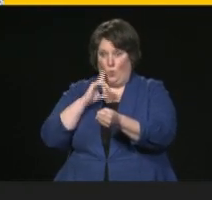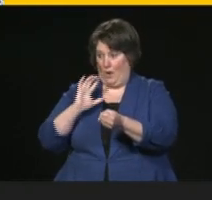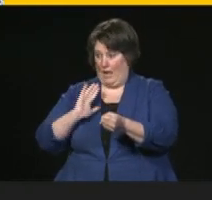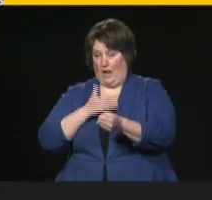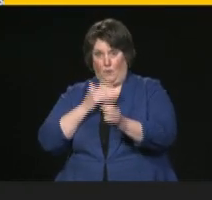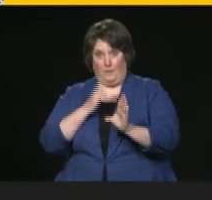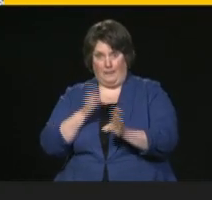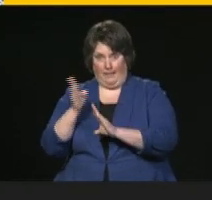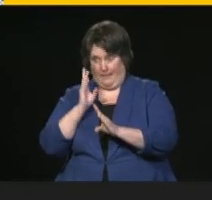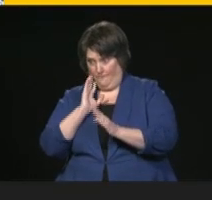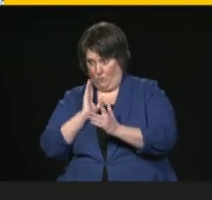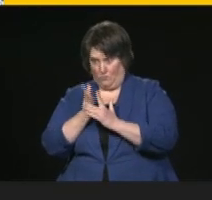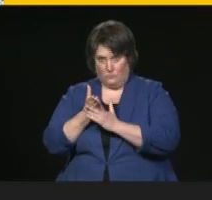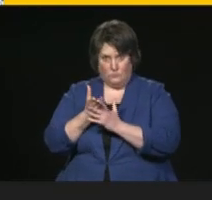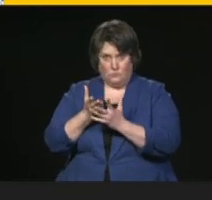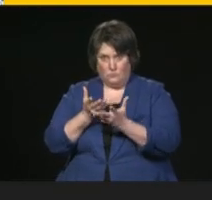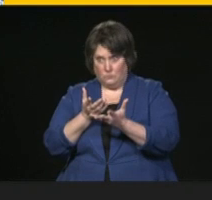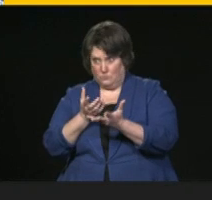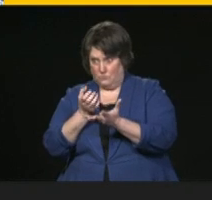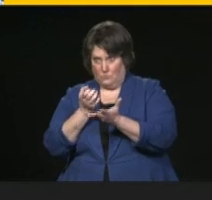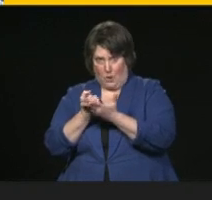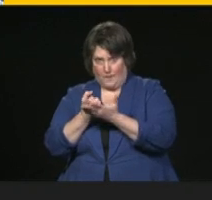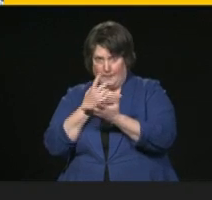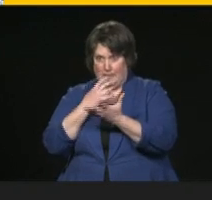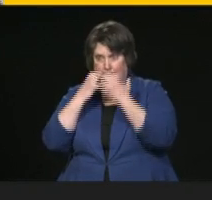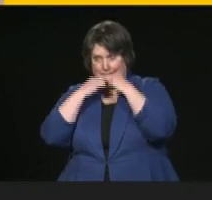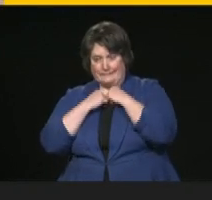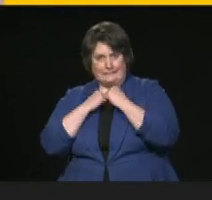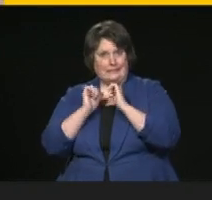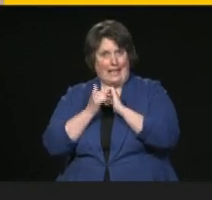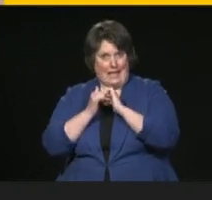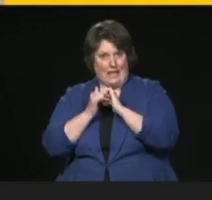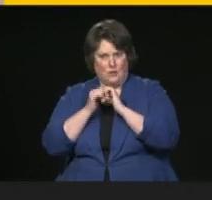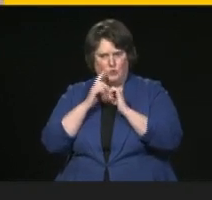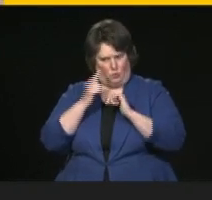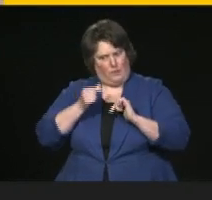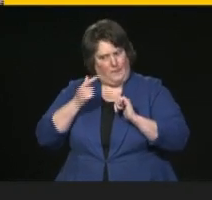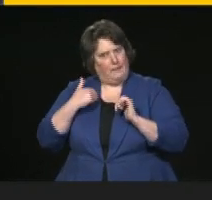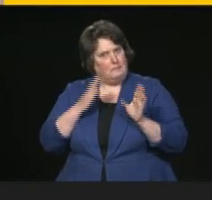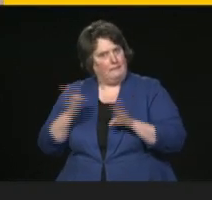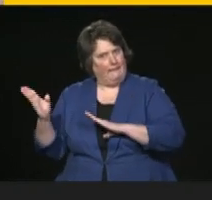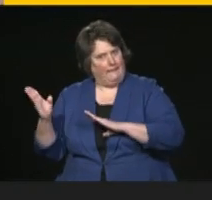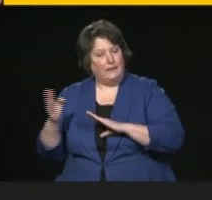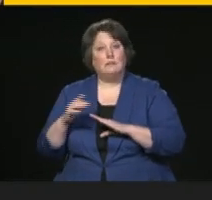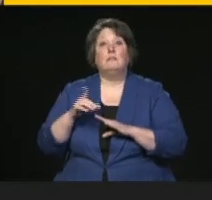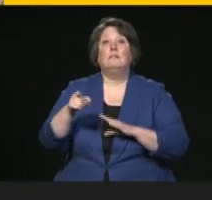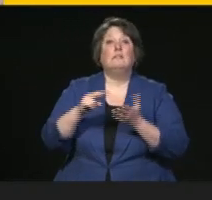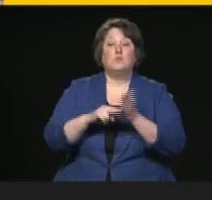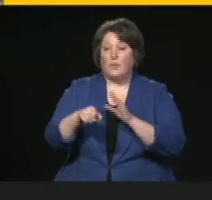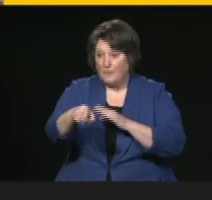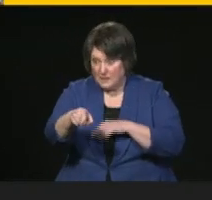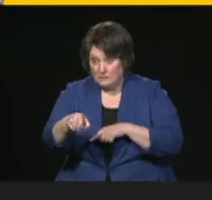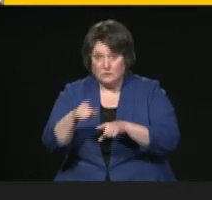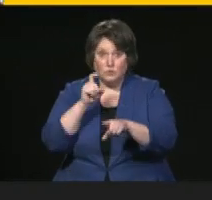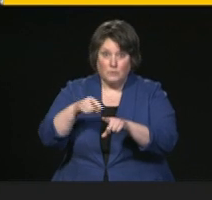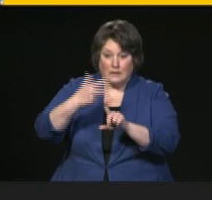COVID-19. From now, GST, HST payments expected for the end of March, April, and May are deferred